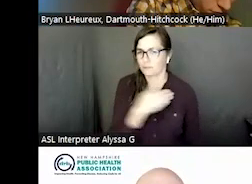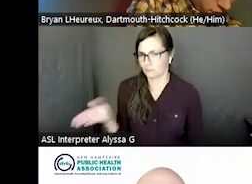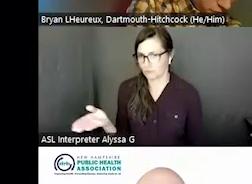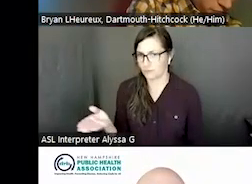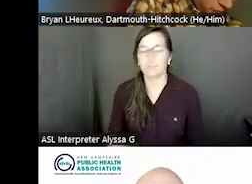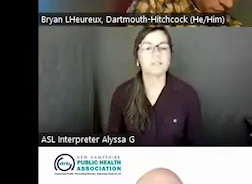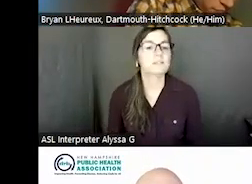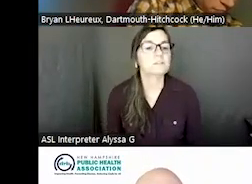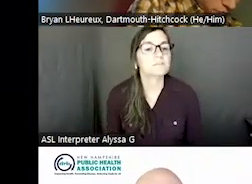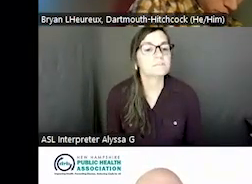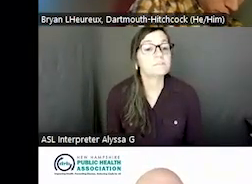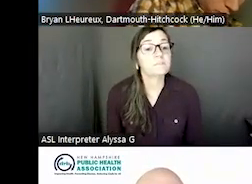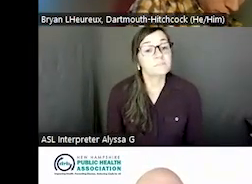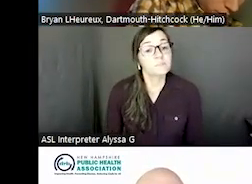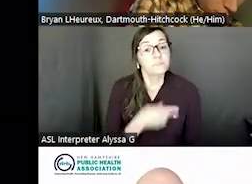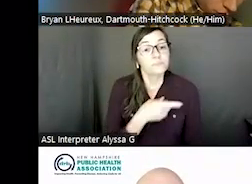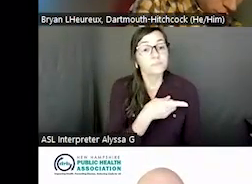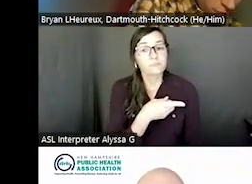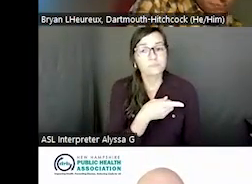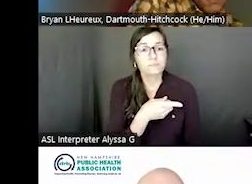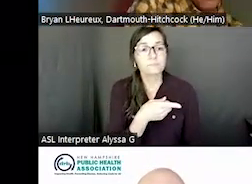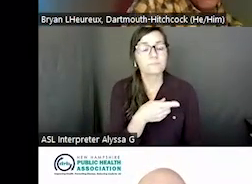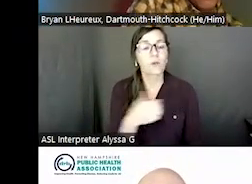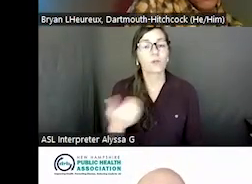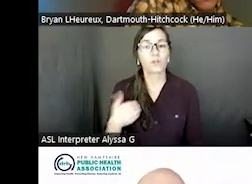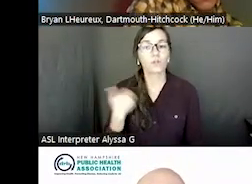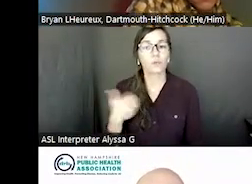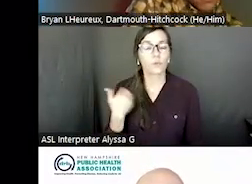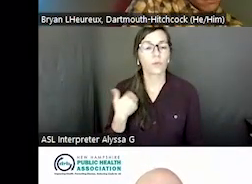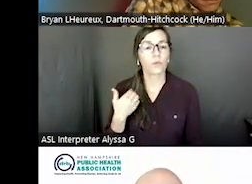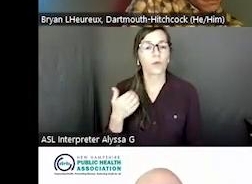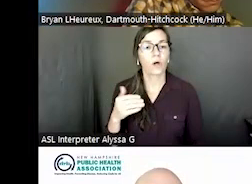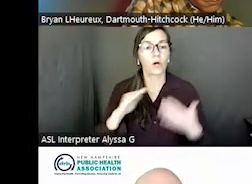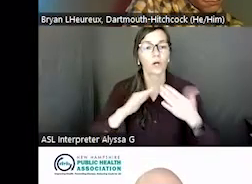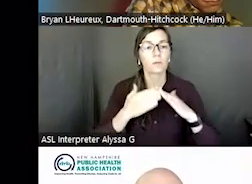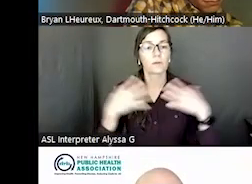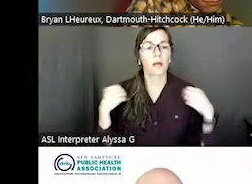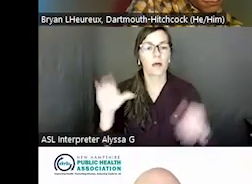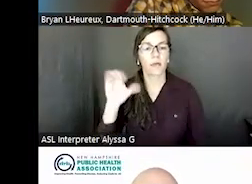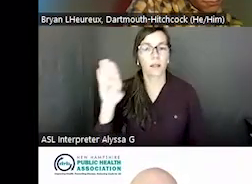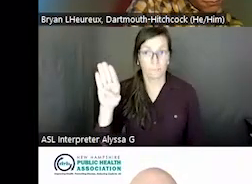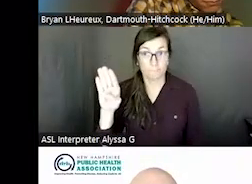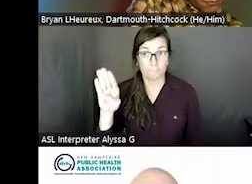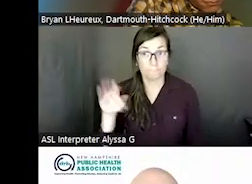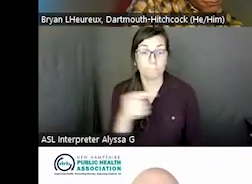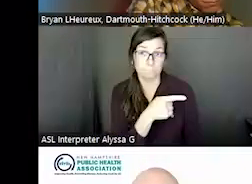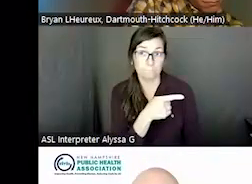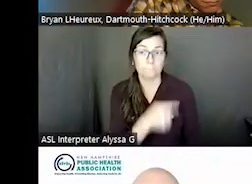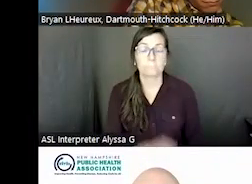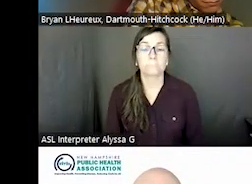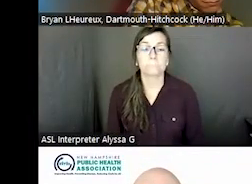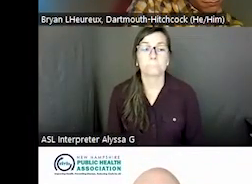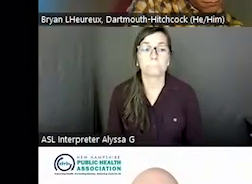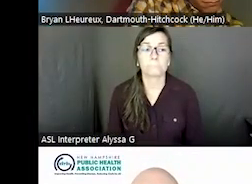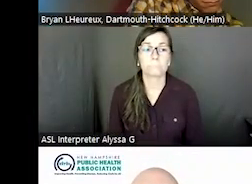a little teeny snapshot of what the youth-based community health club looked like. First of all, there were